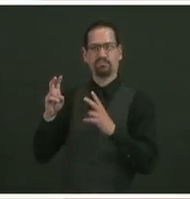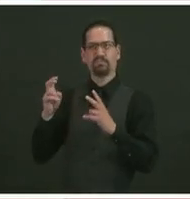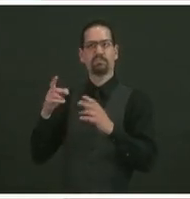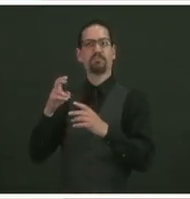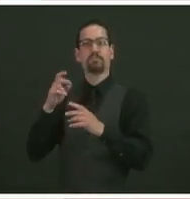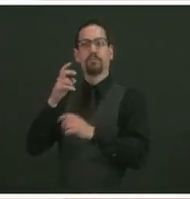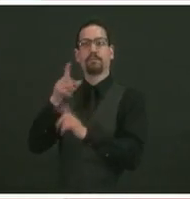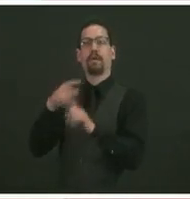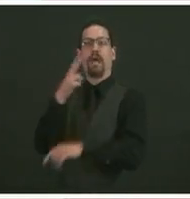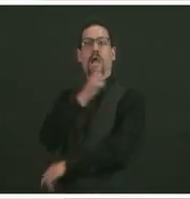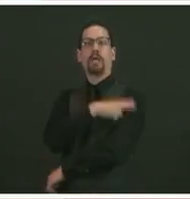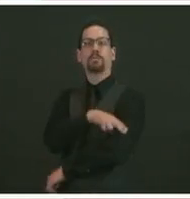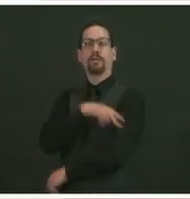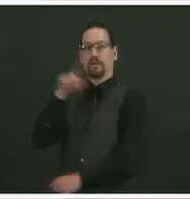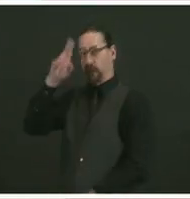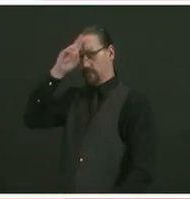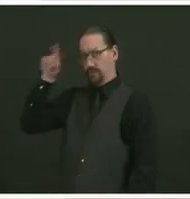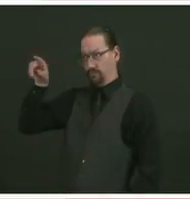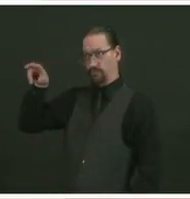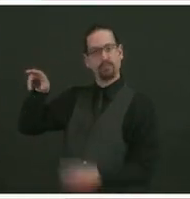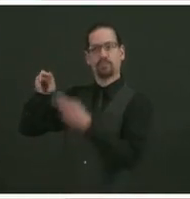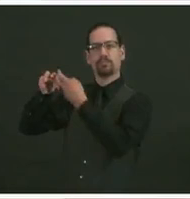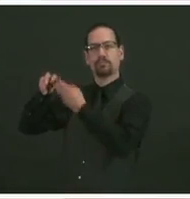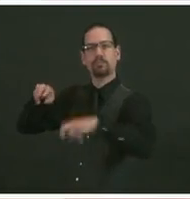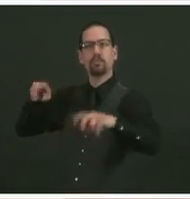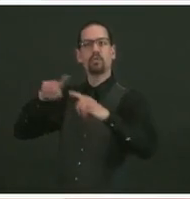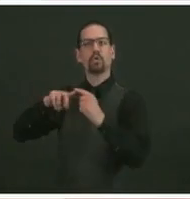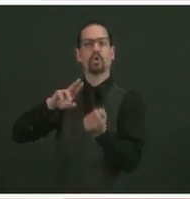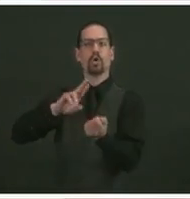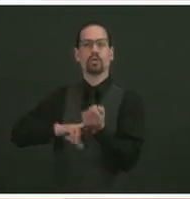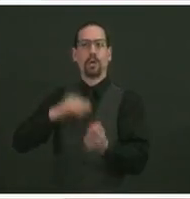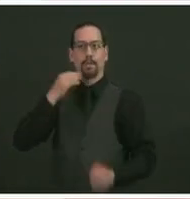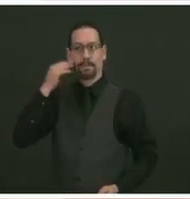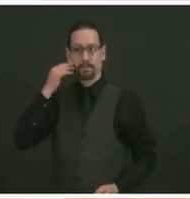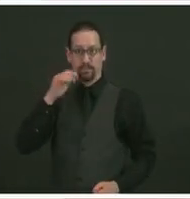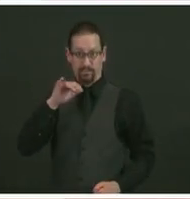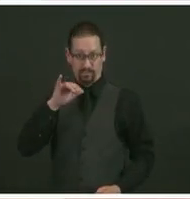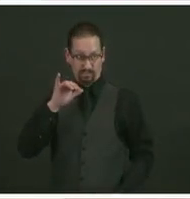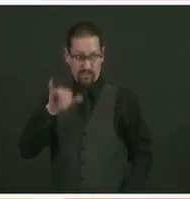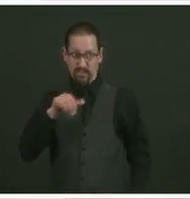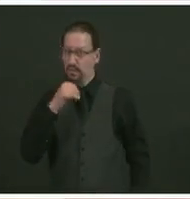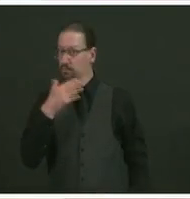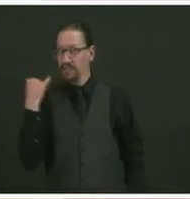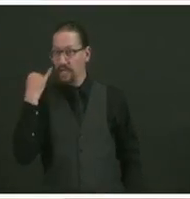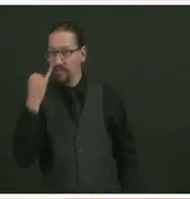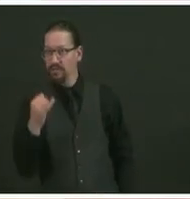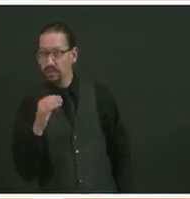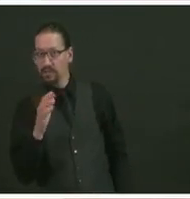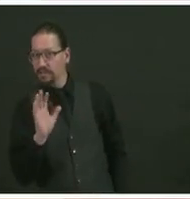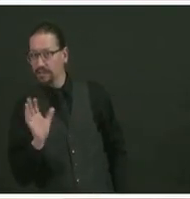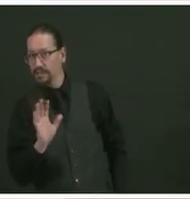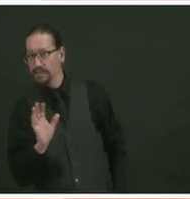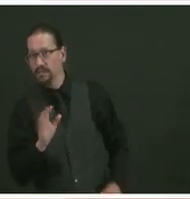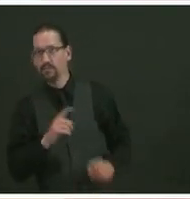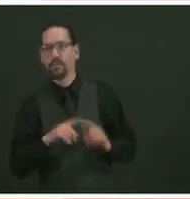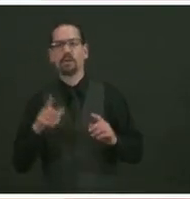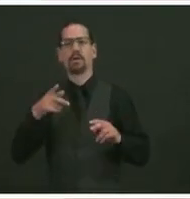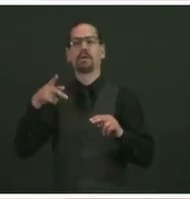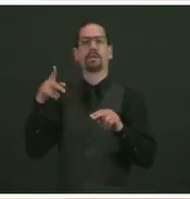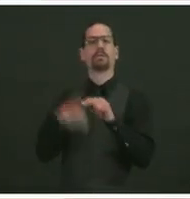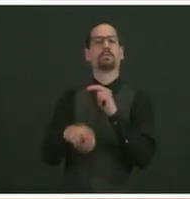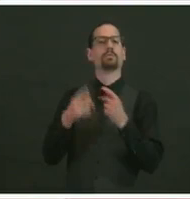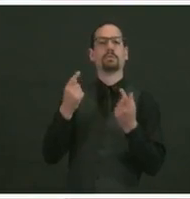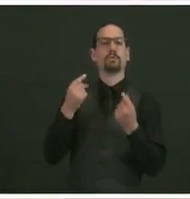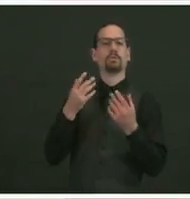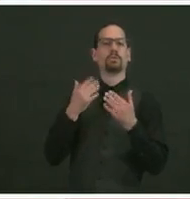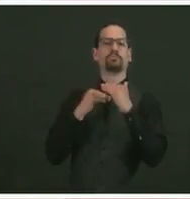wasn't the best idea. But at the same time, you cut off visitation. So how do those two things kind of square with each other? If you knew it